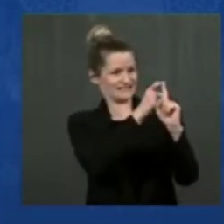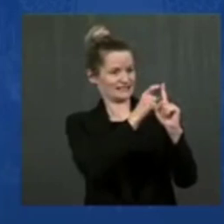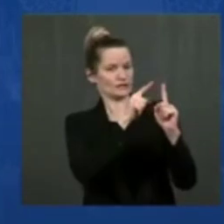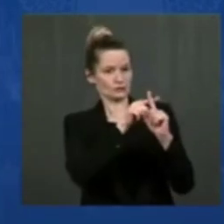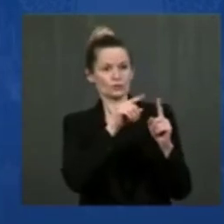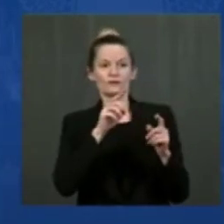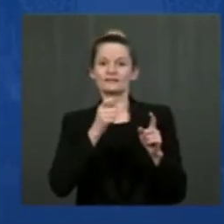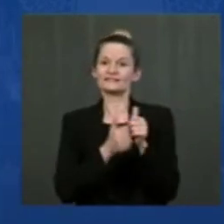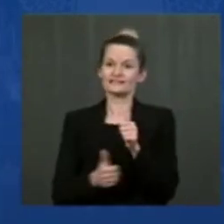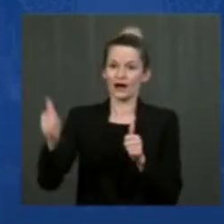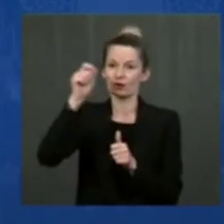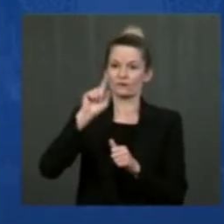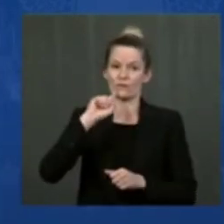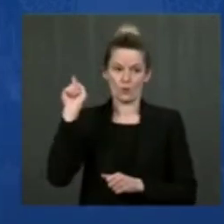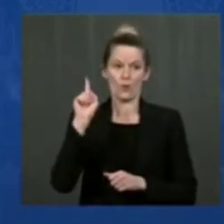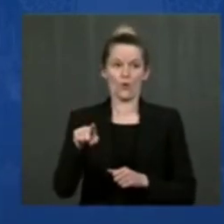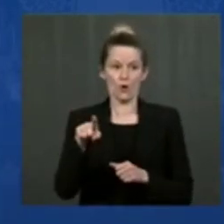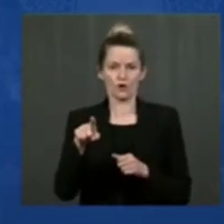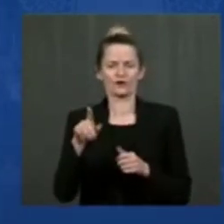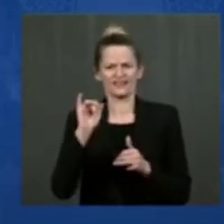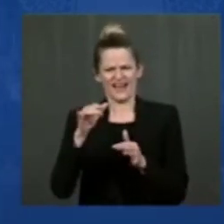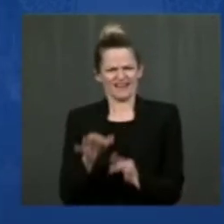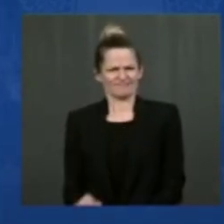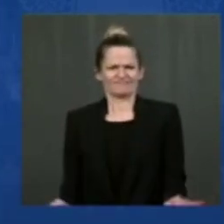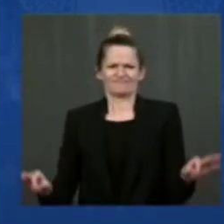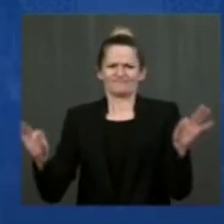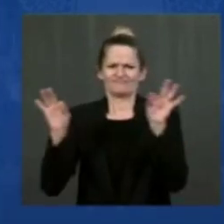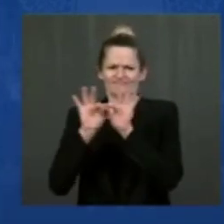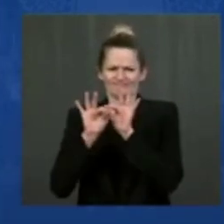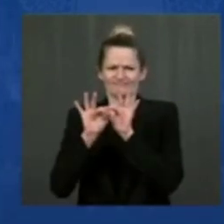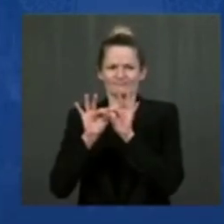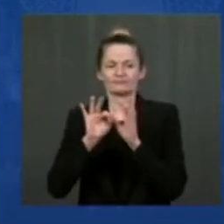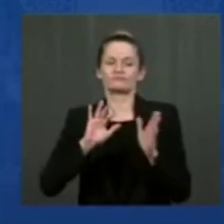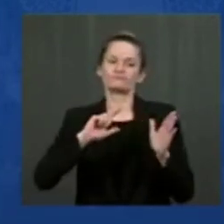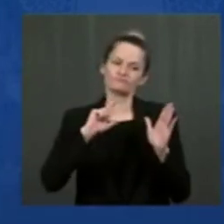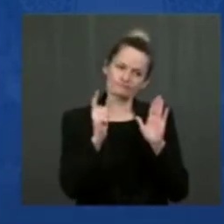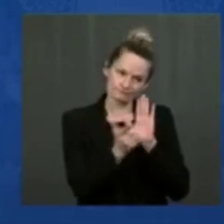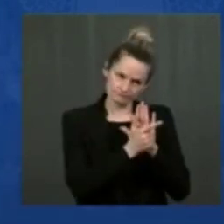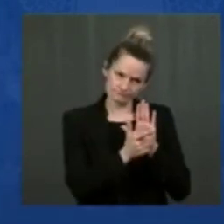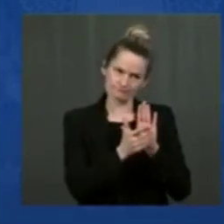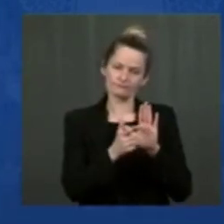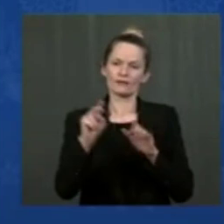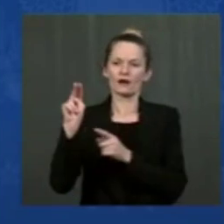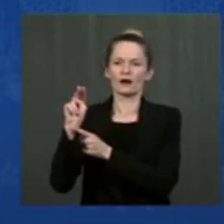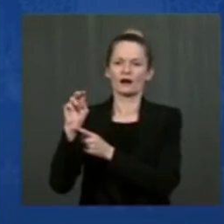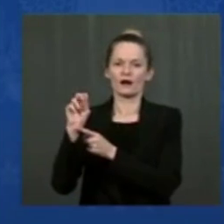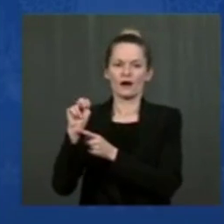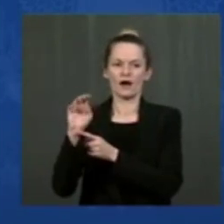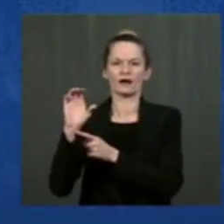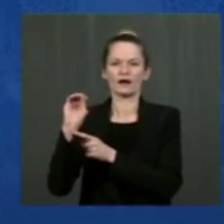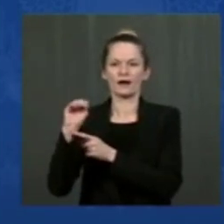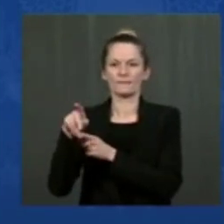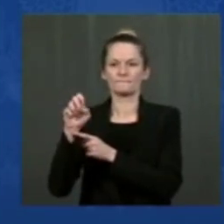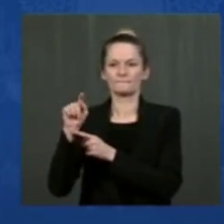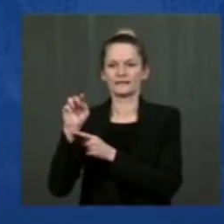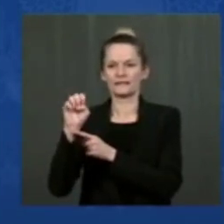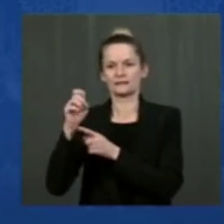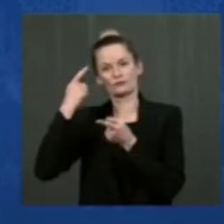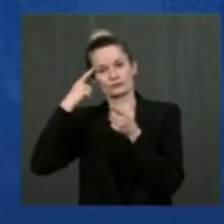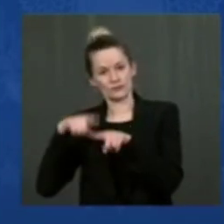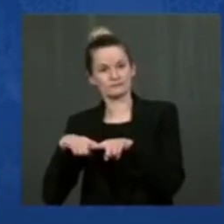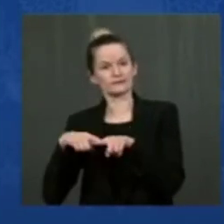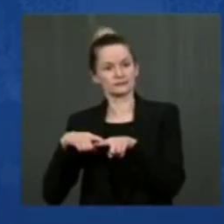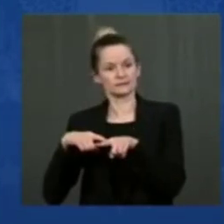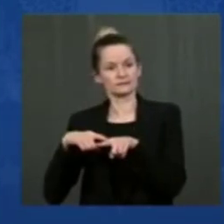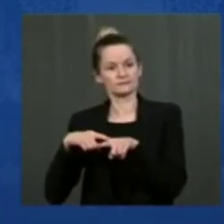calling for a ban on non-compete agreements that deny workers the right to change the job in the same field, even when there's